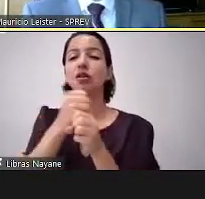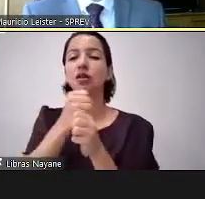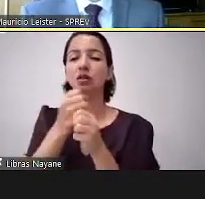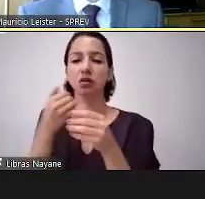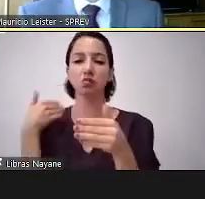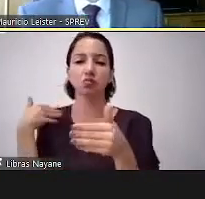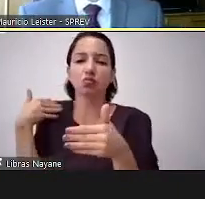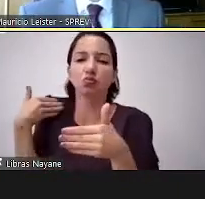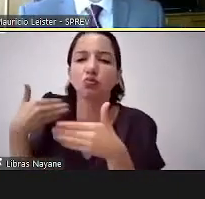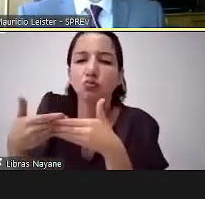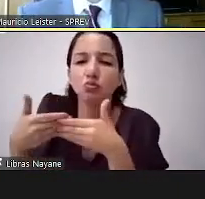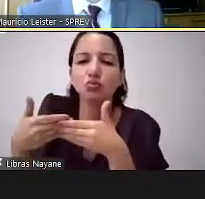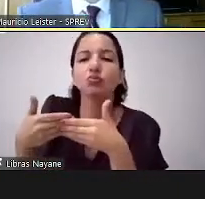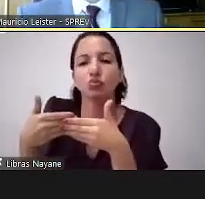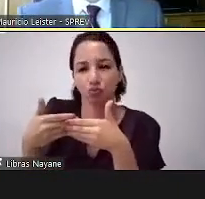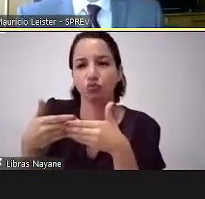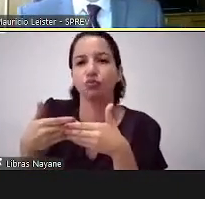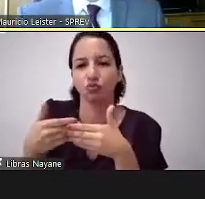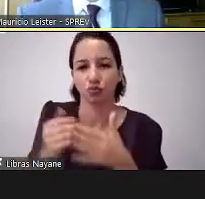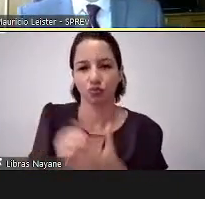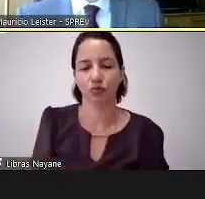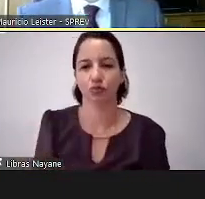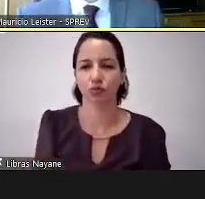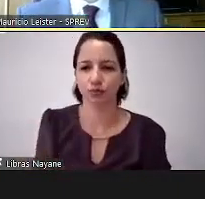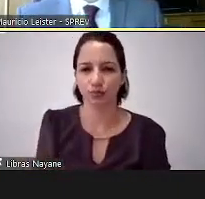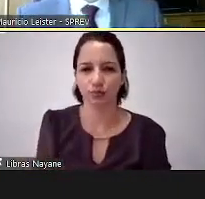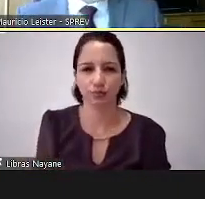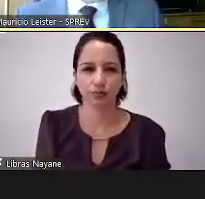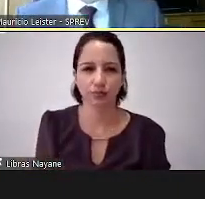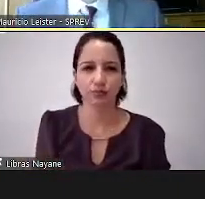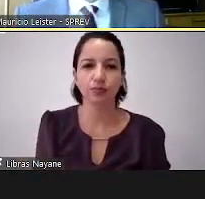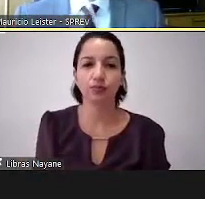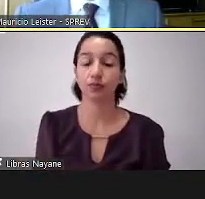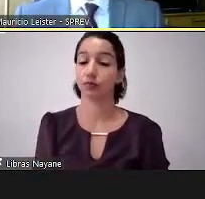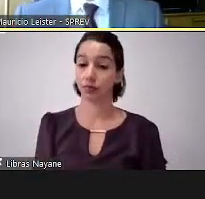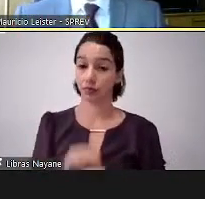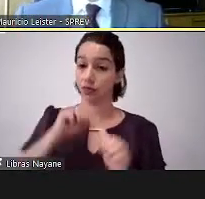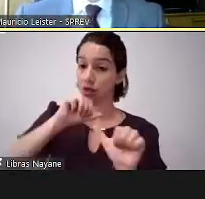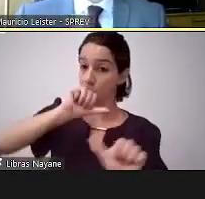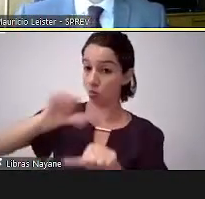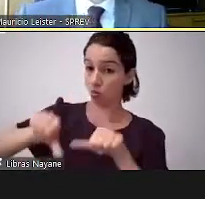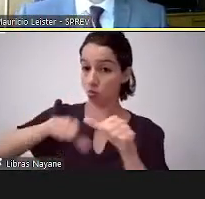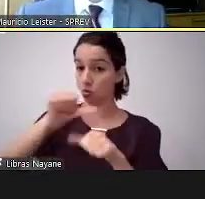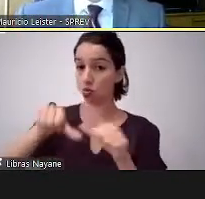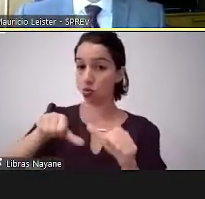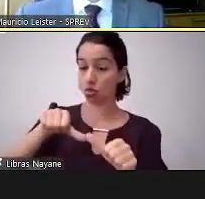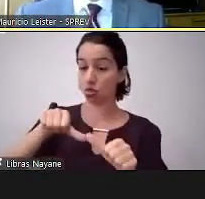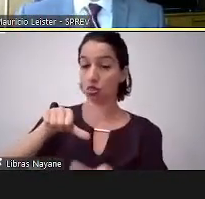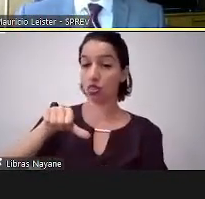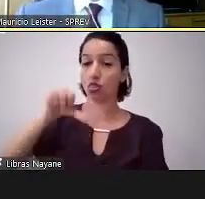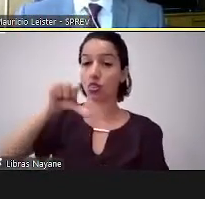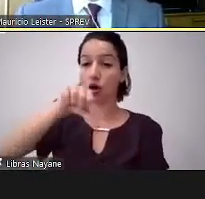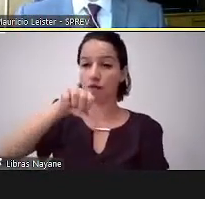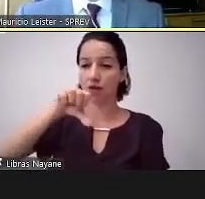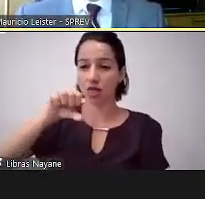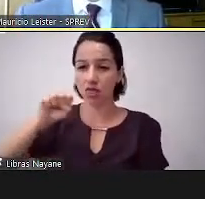of pension would not drop so much of what you have received before. There was